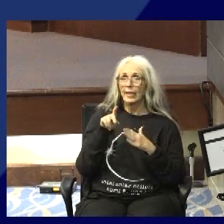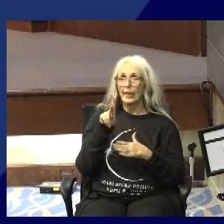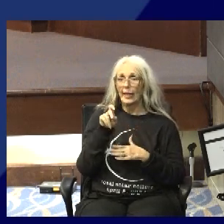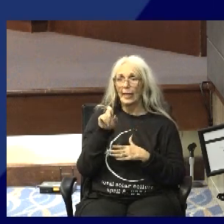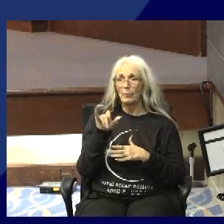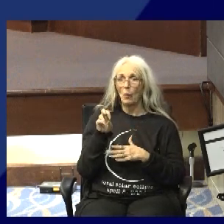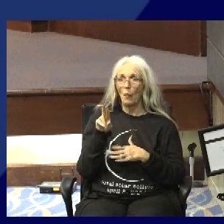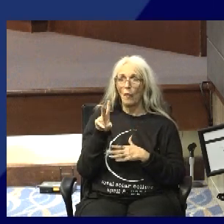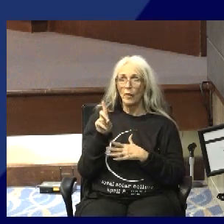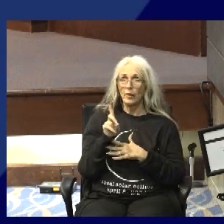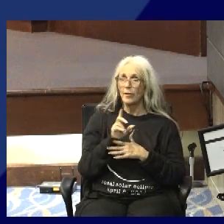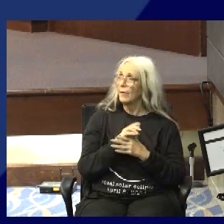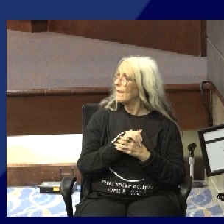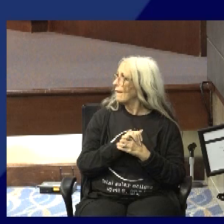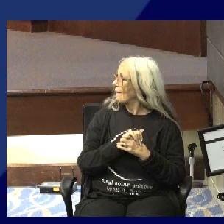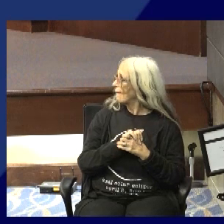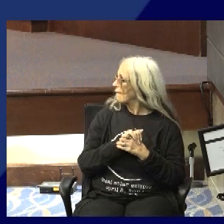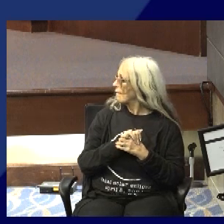quick. Just